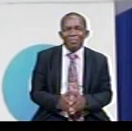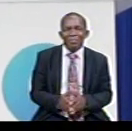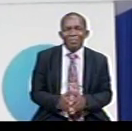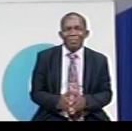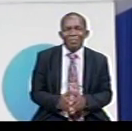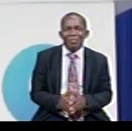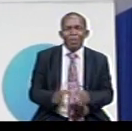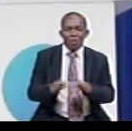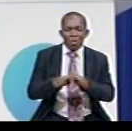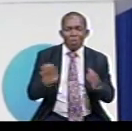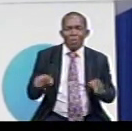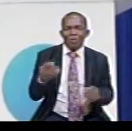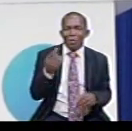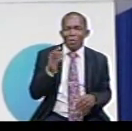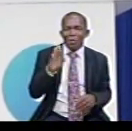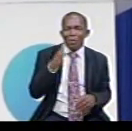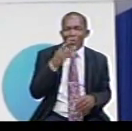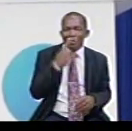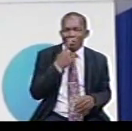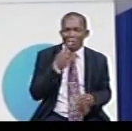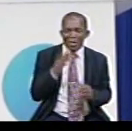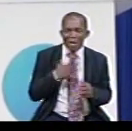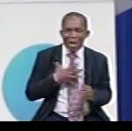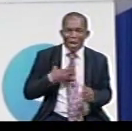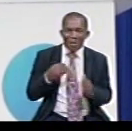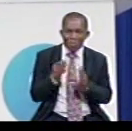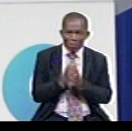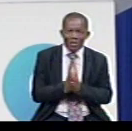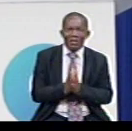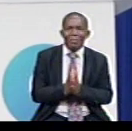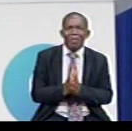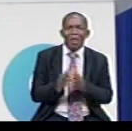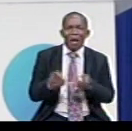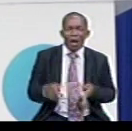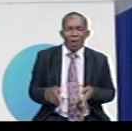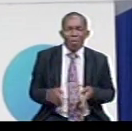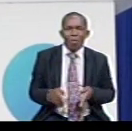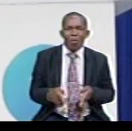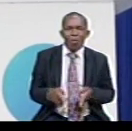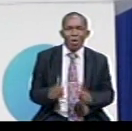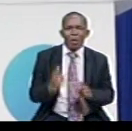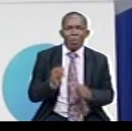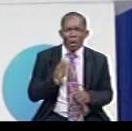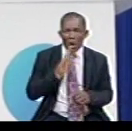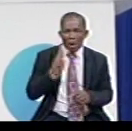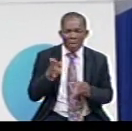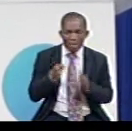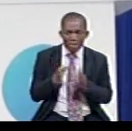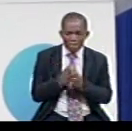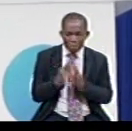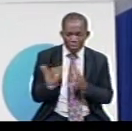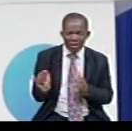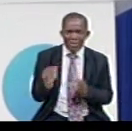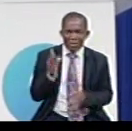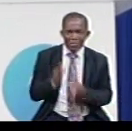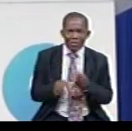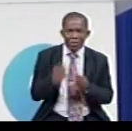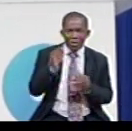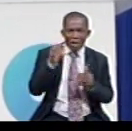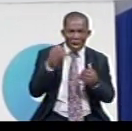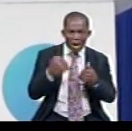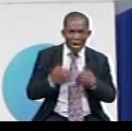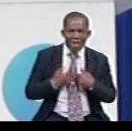Open your mouth and pray. And while we are praying, if you have testimony, please come to the front and